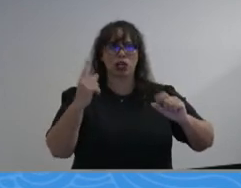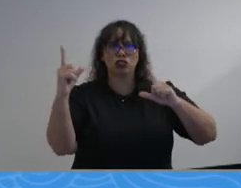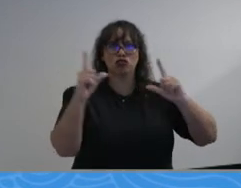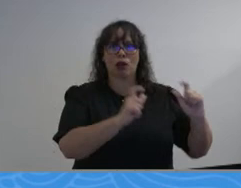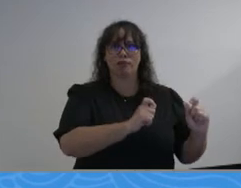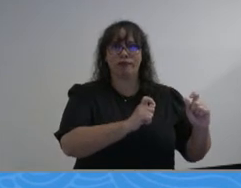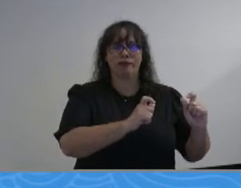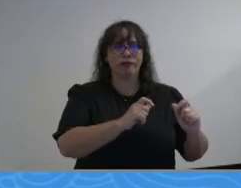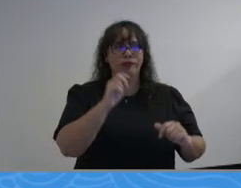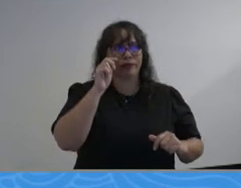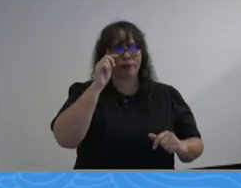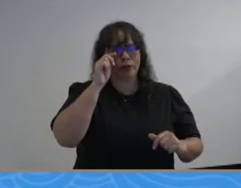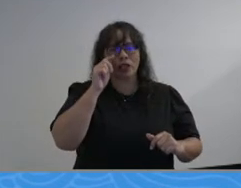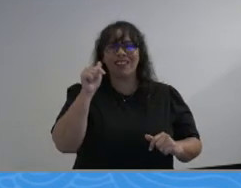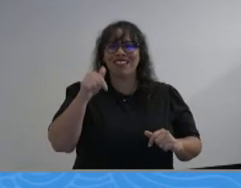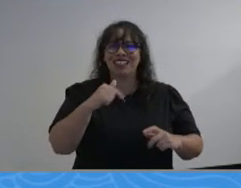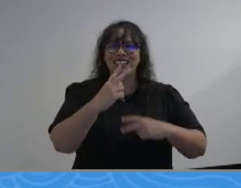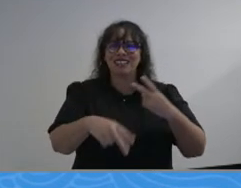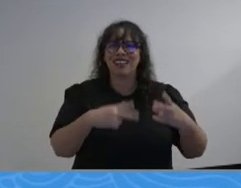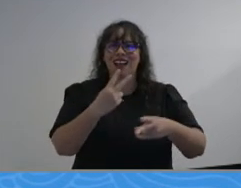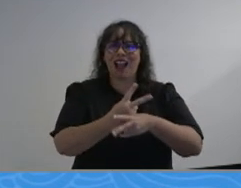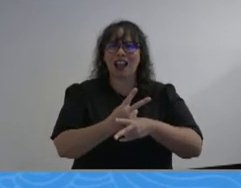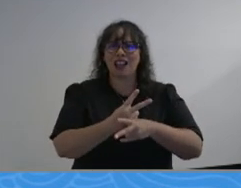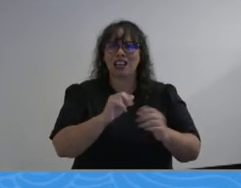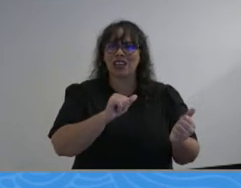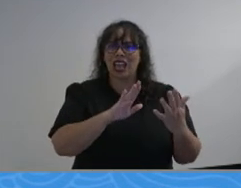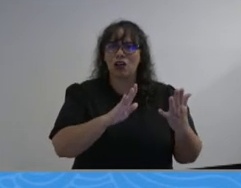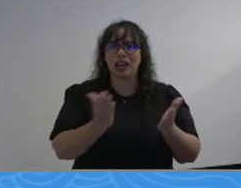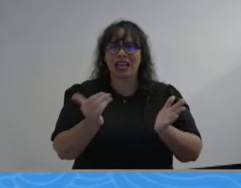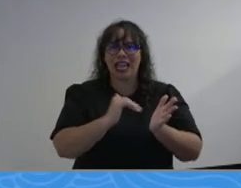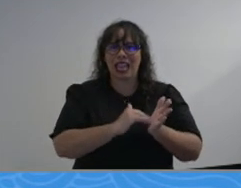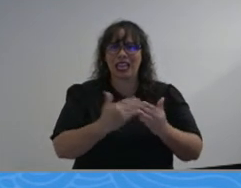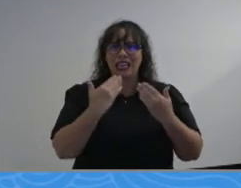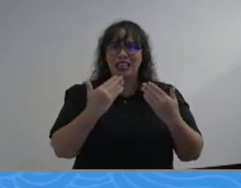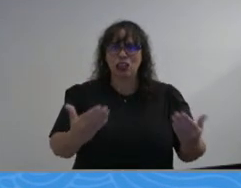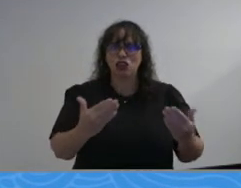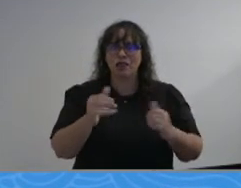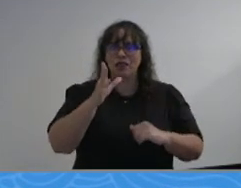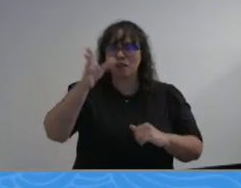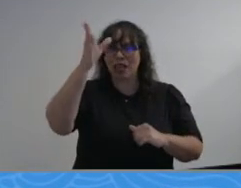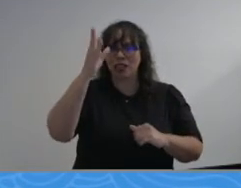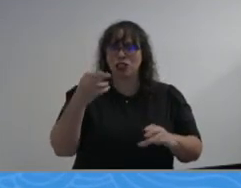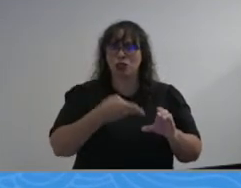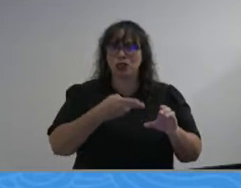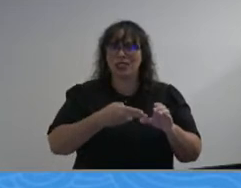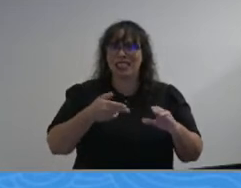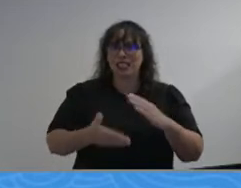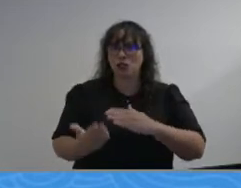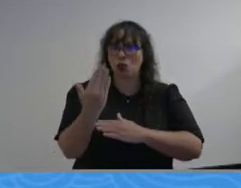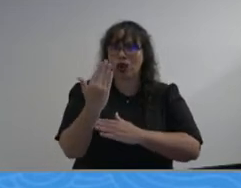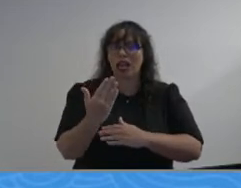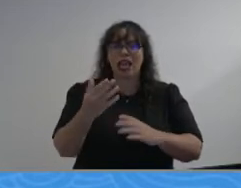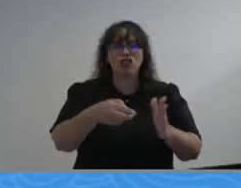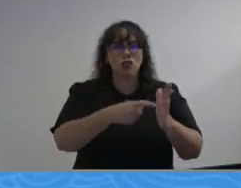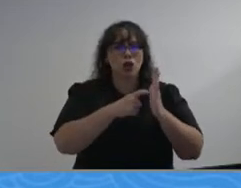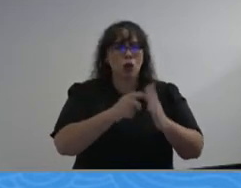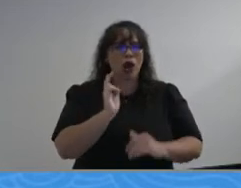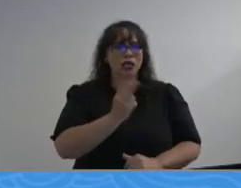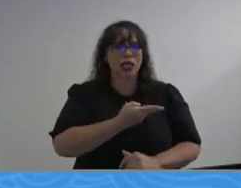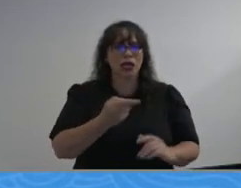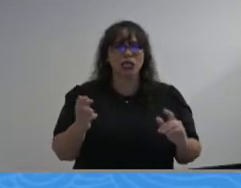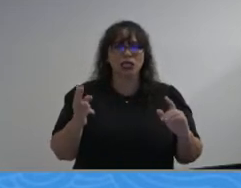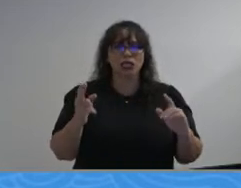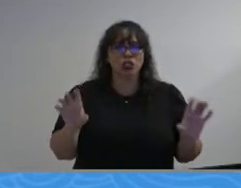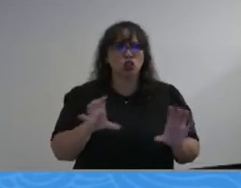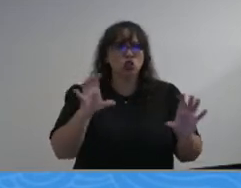So these are the type of the encounters. So again, thank you for the parents that participated this morning. And it requires us to do a little